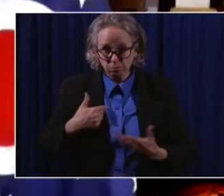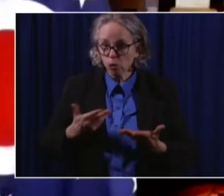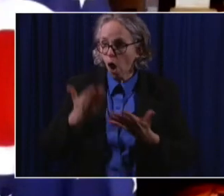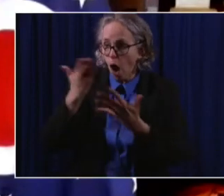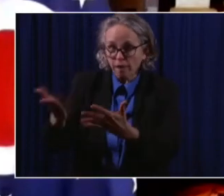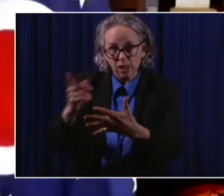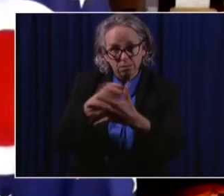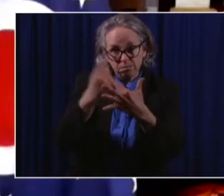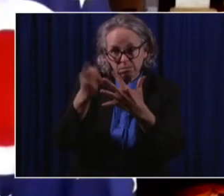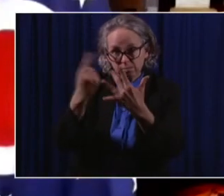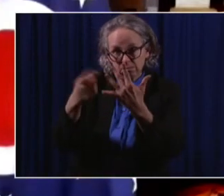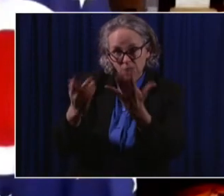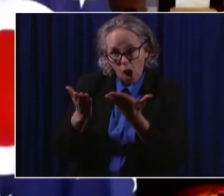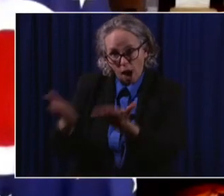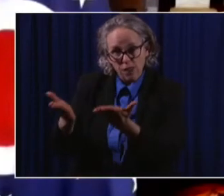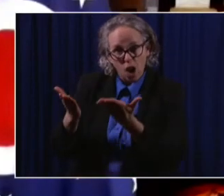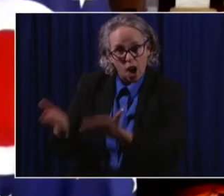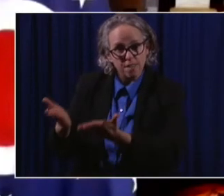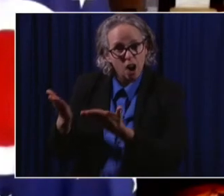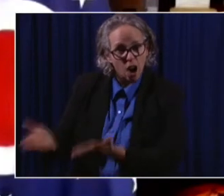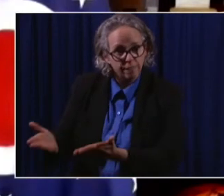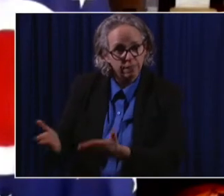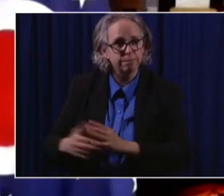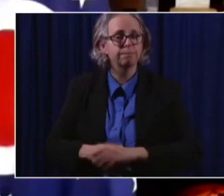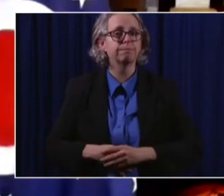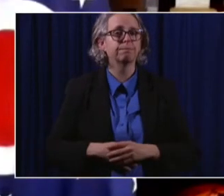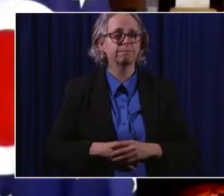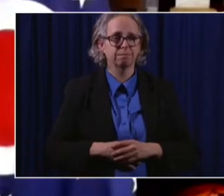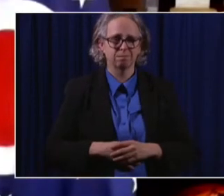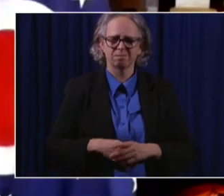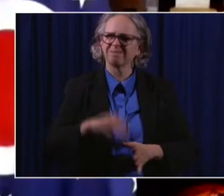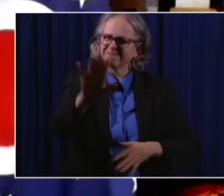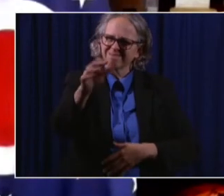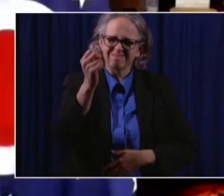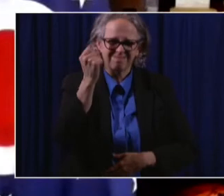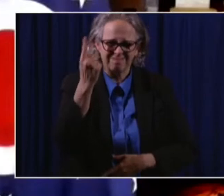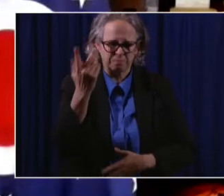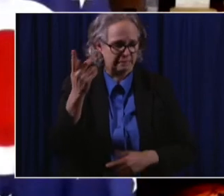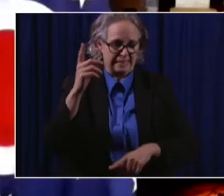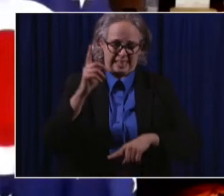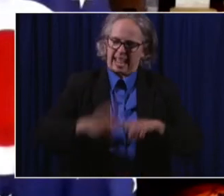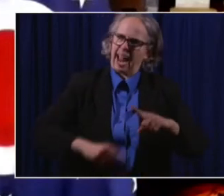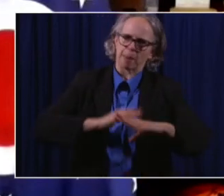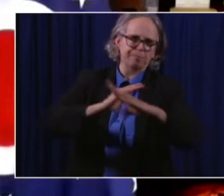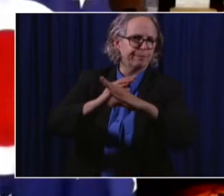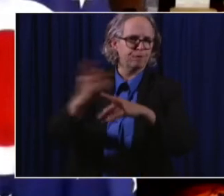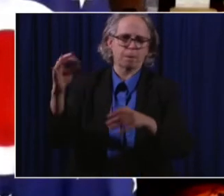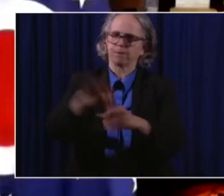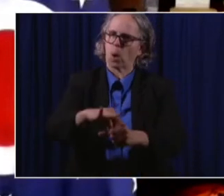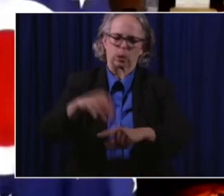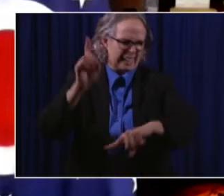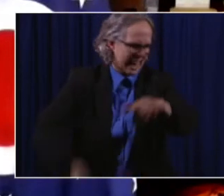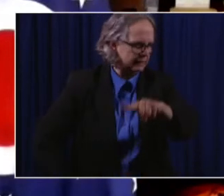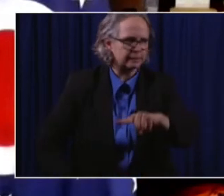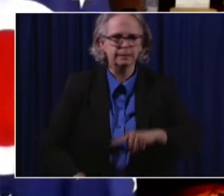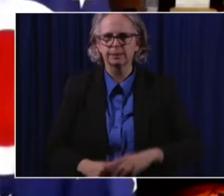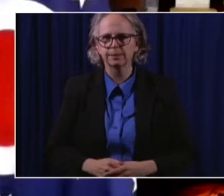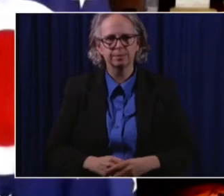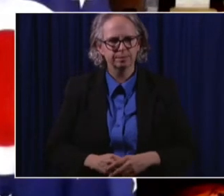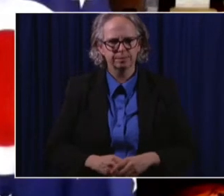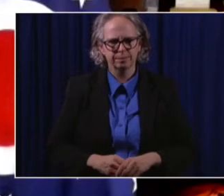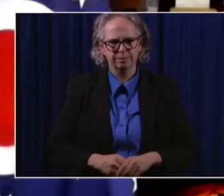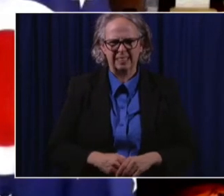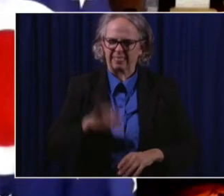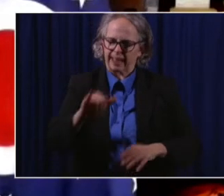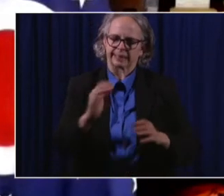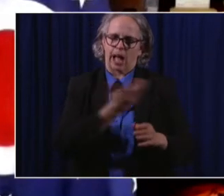the person to vote because you can't deny them that opportunity. And that's the procedure that will be followed.